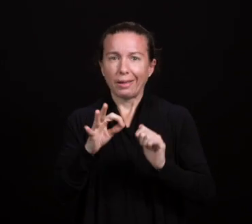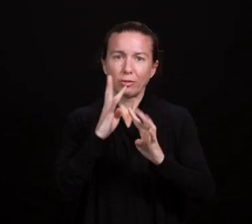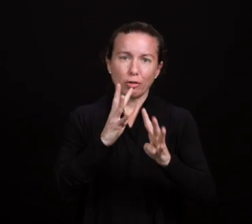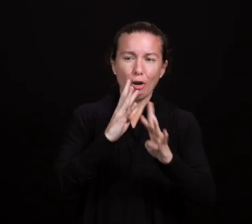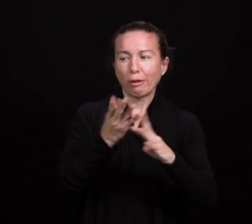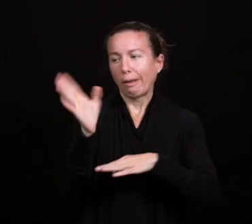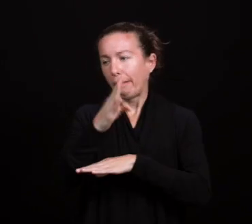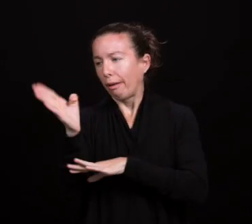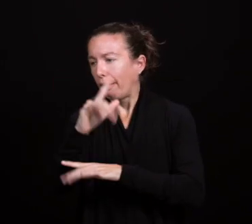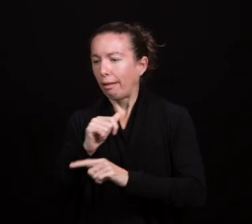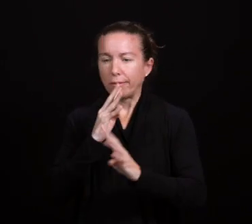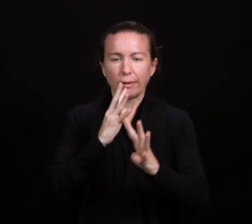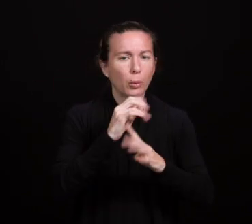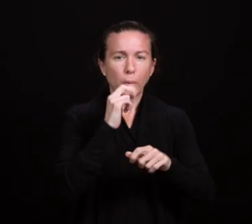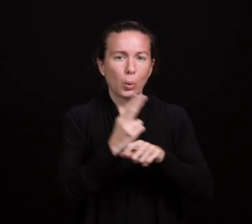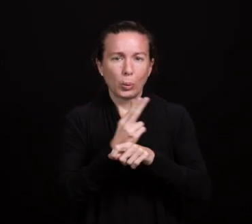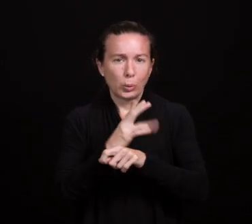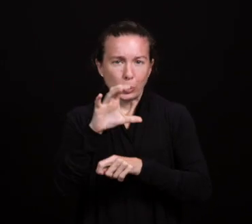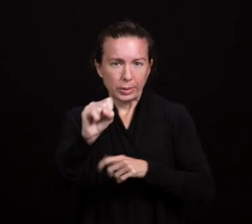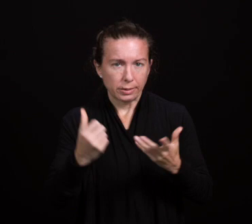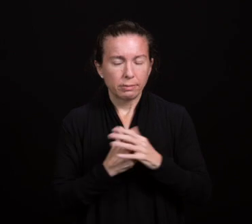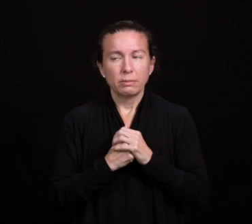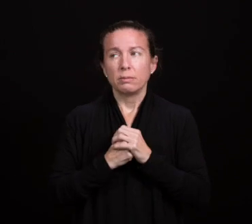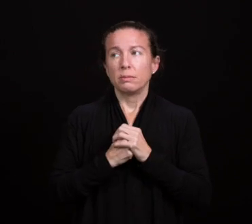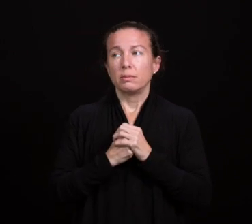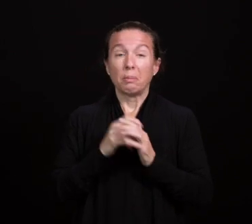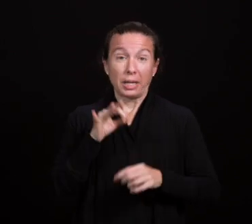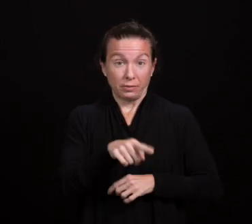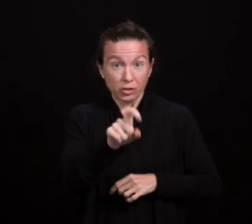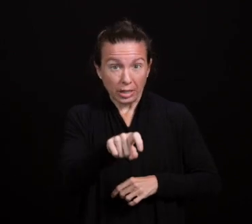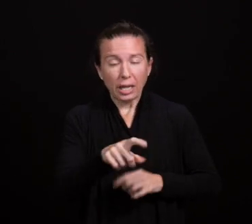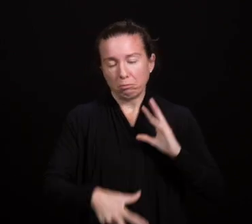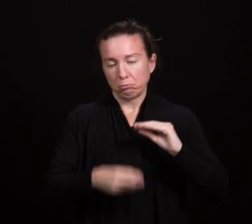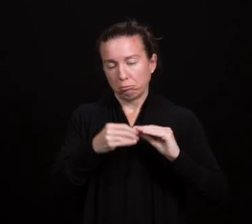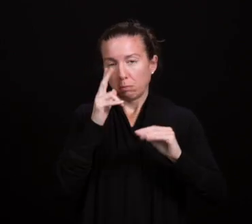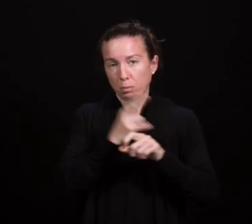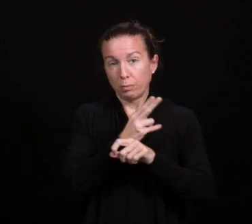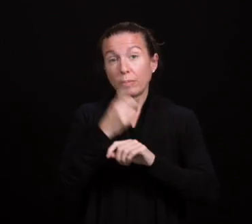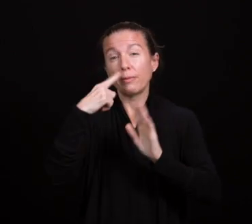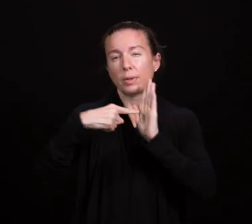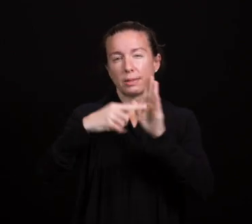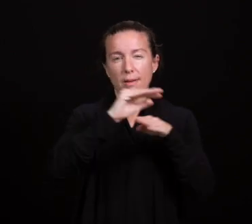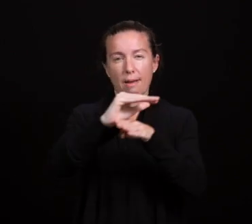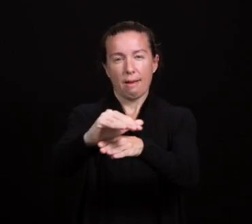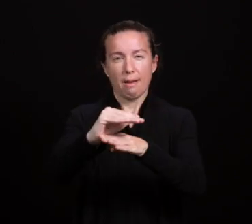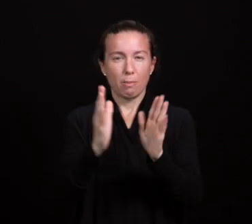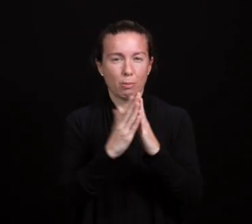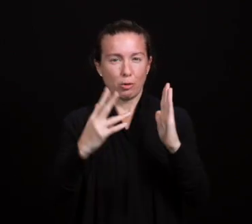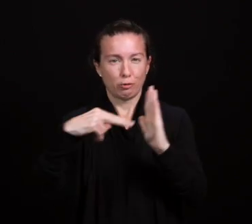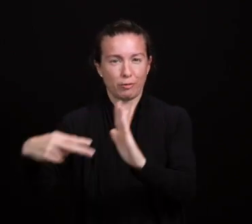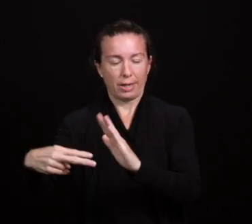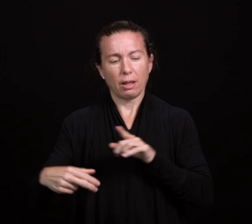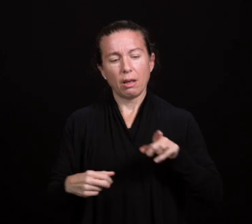So I'll use it when we're reading books at night and she's trying to sound out words, or when we're doing spelling words and